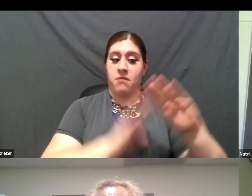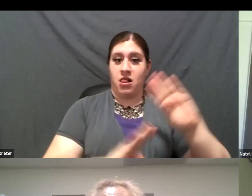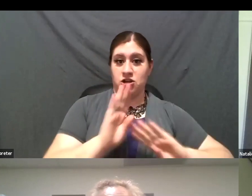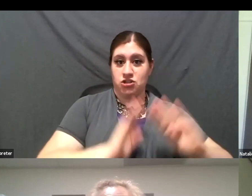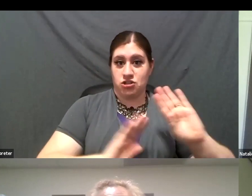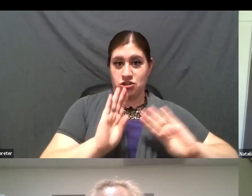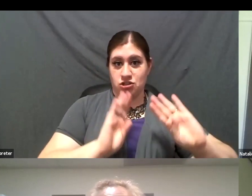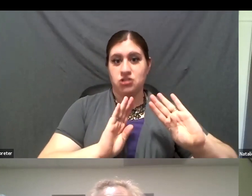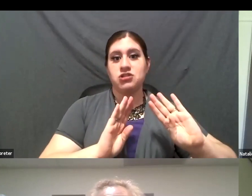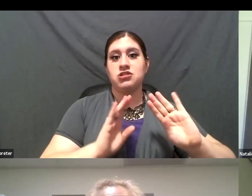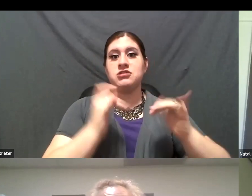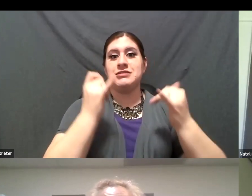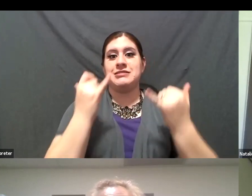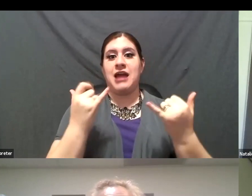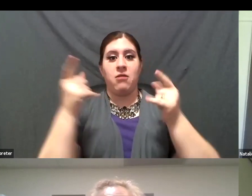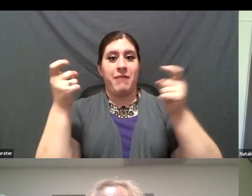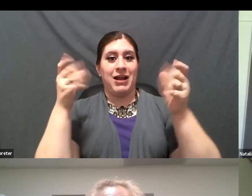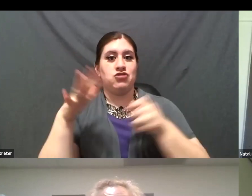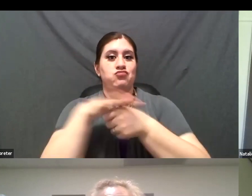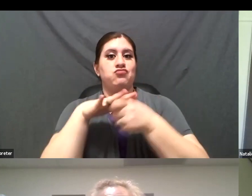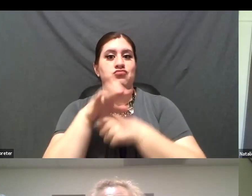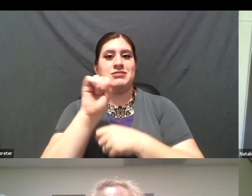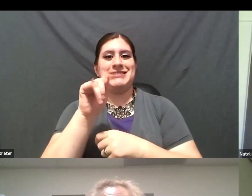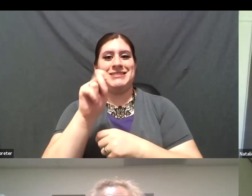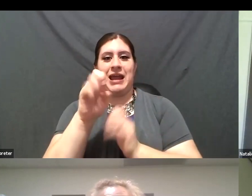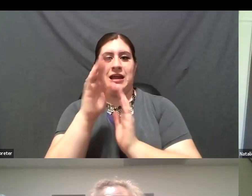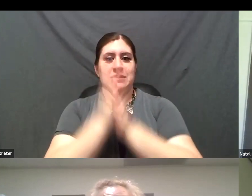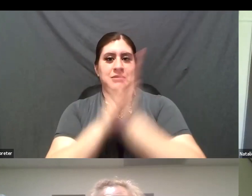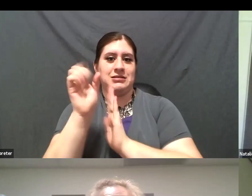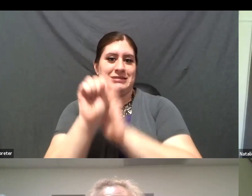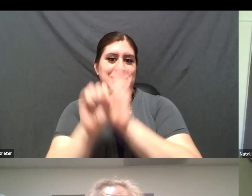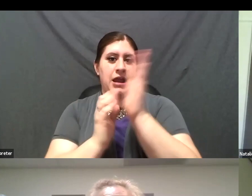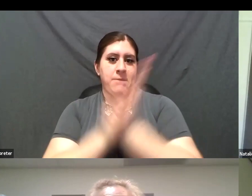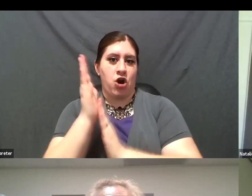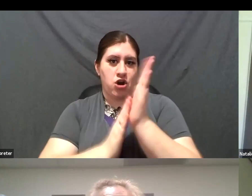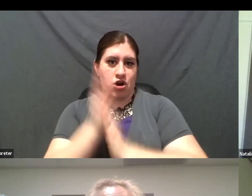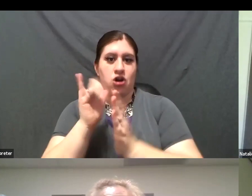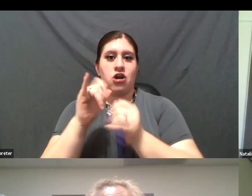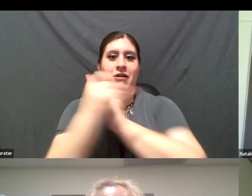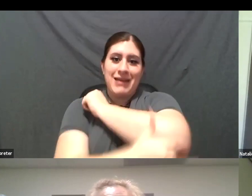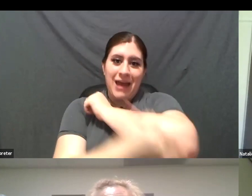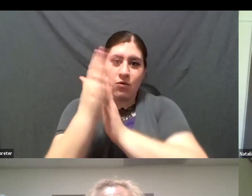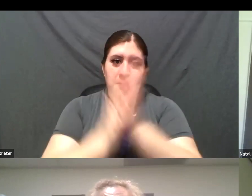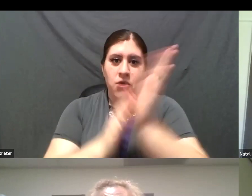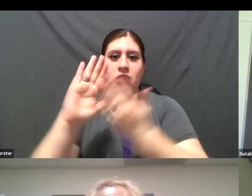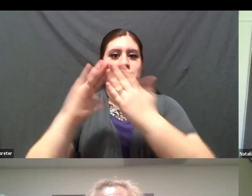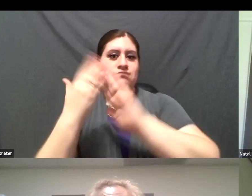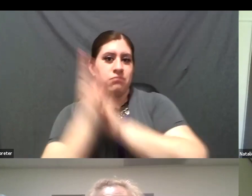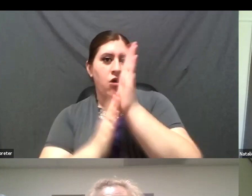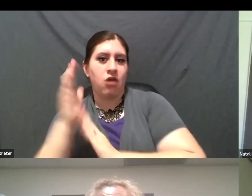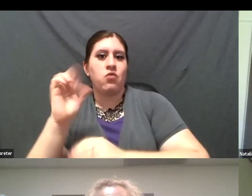fact, is the manager of a local state park. So state parks, county parks, city parks are